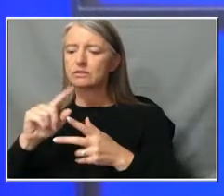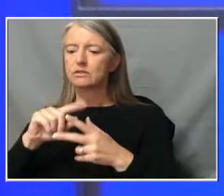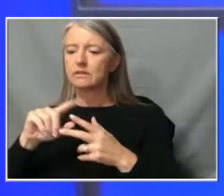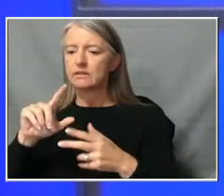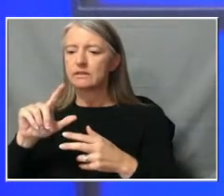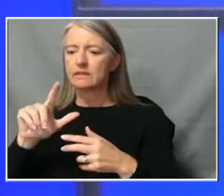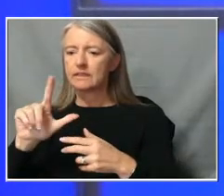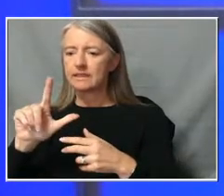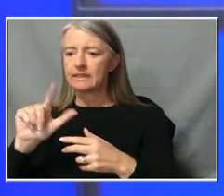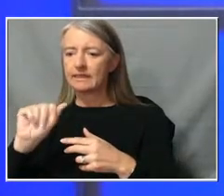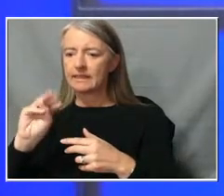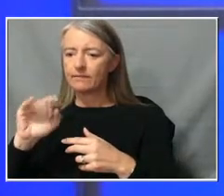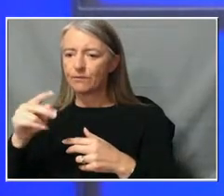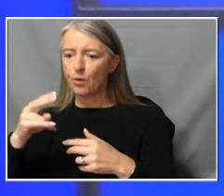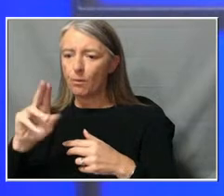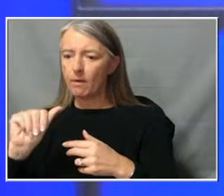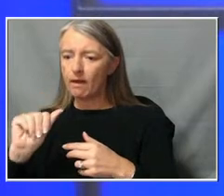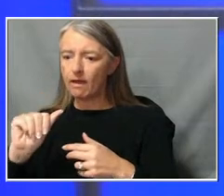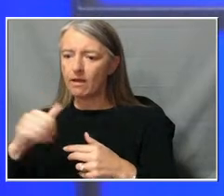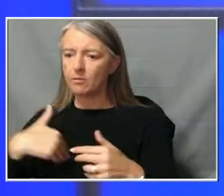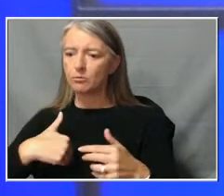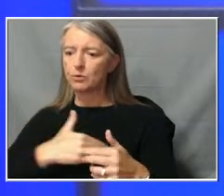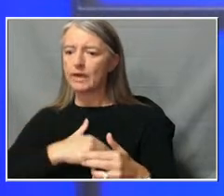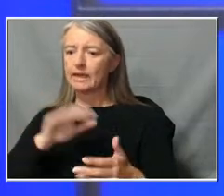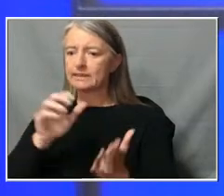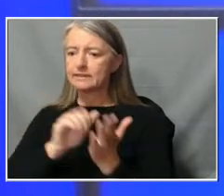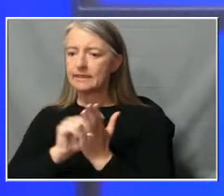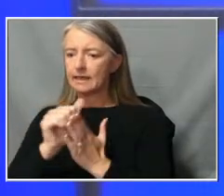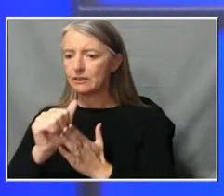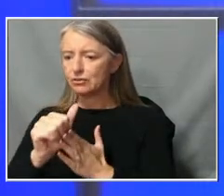lymphoma, breast cancer,